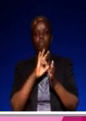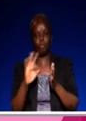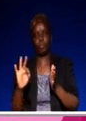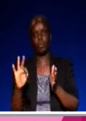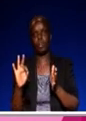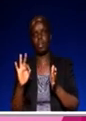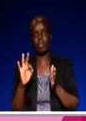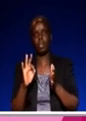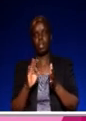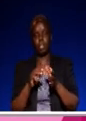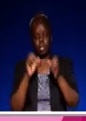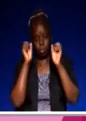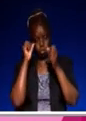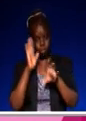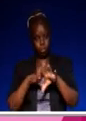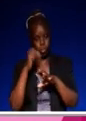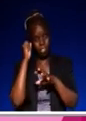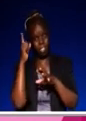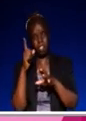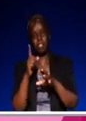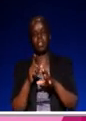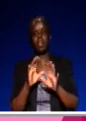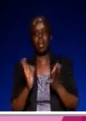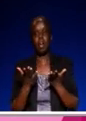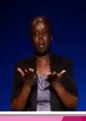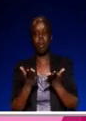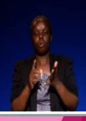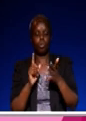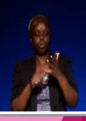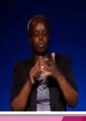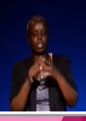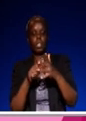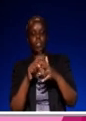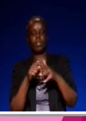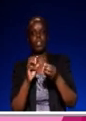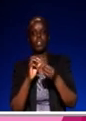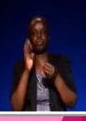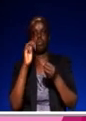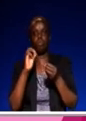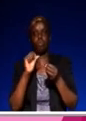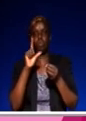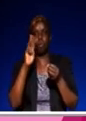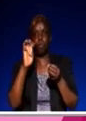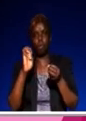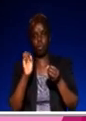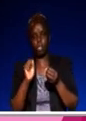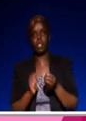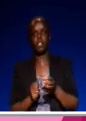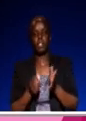to be able to understand how you calculate moles. And as shown on the